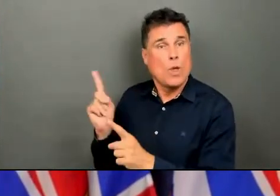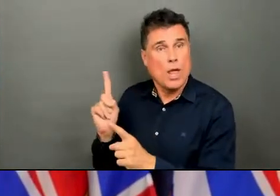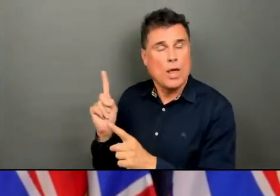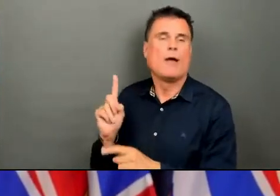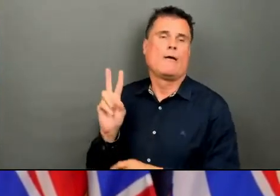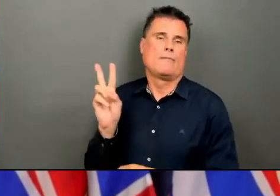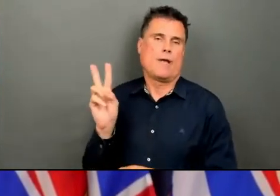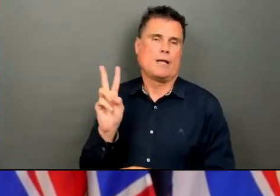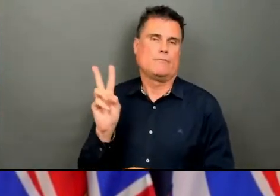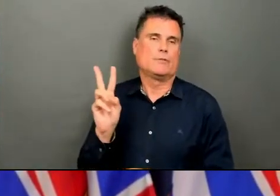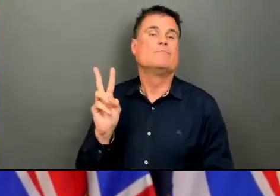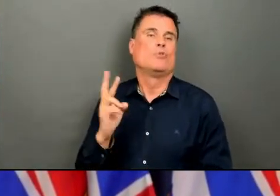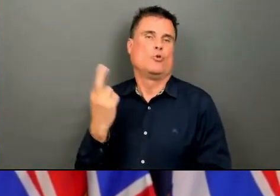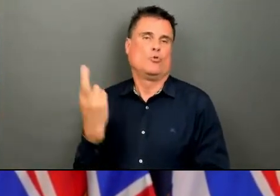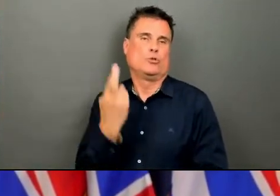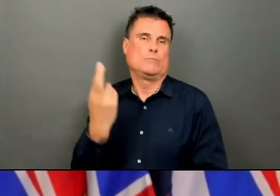Hospital.